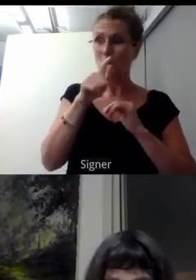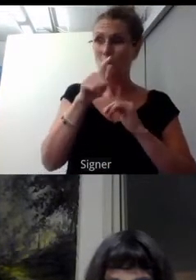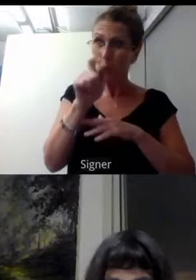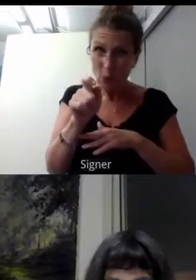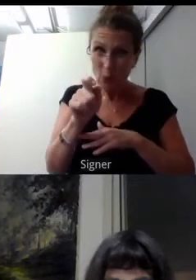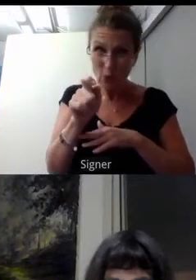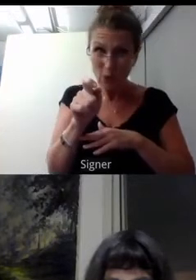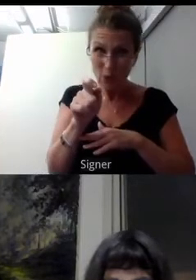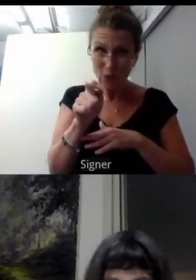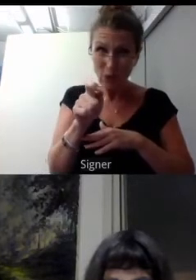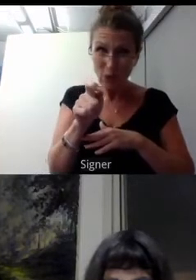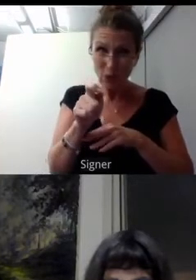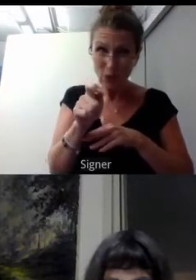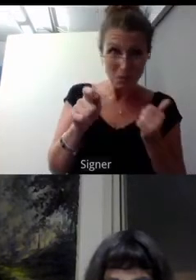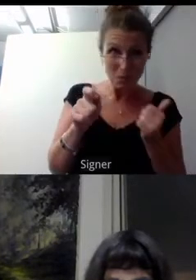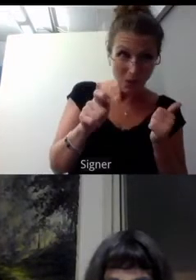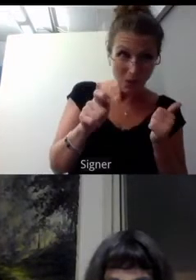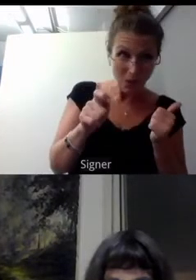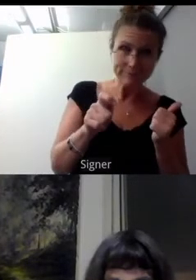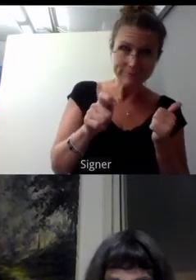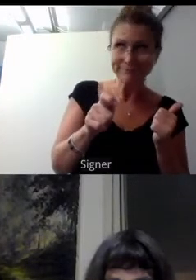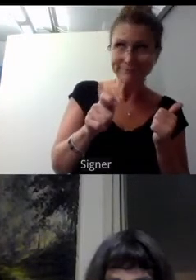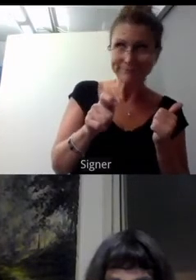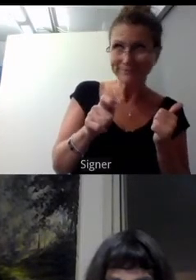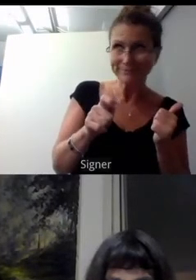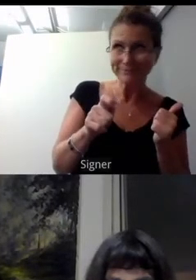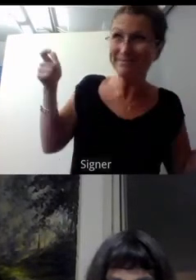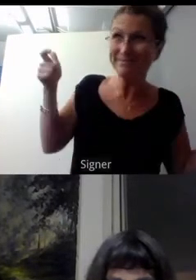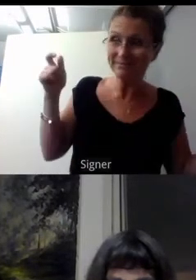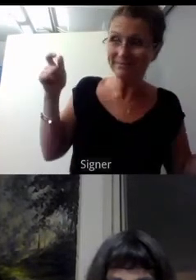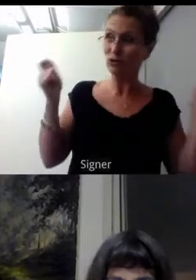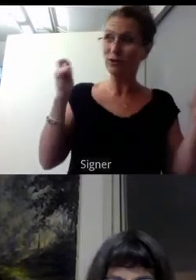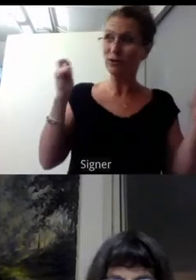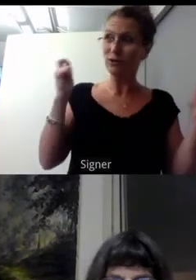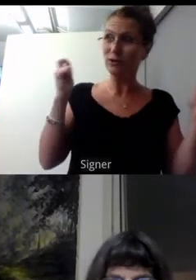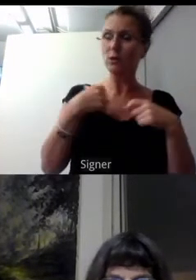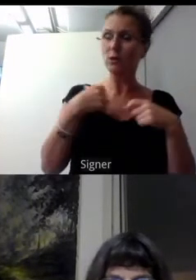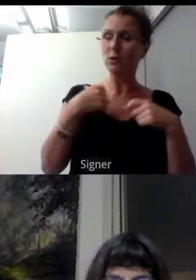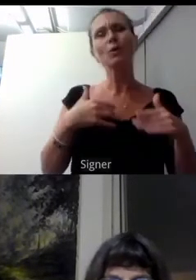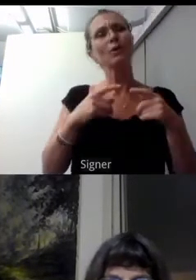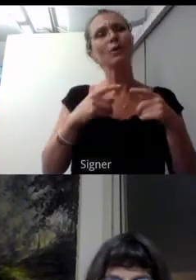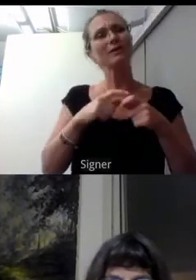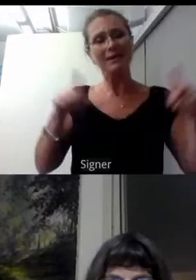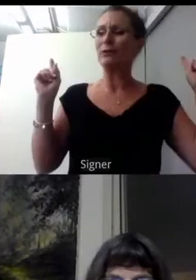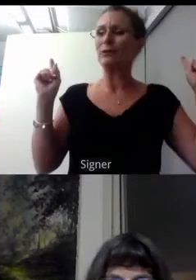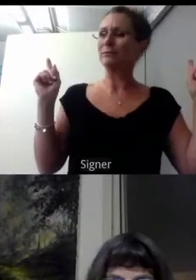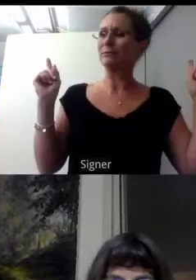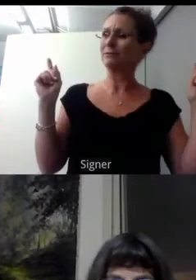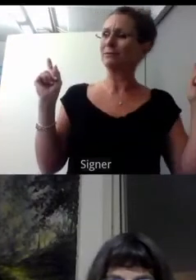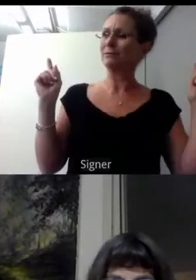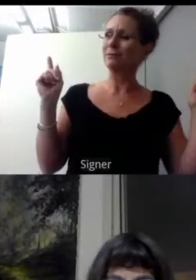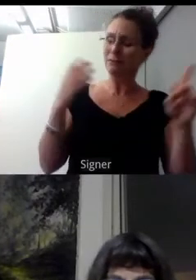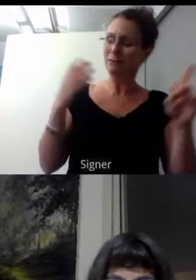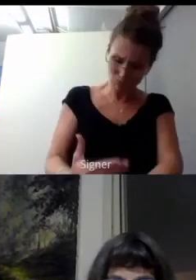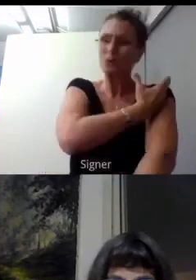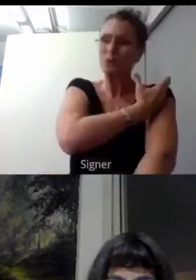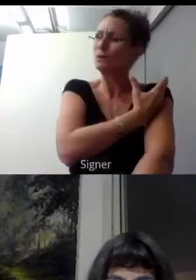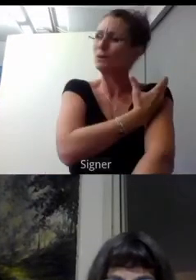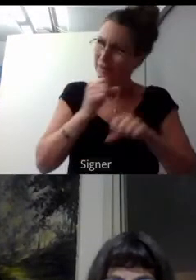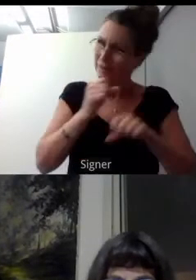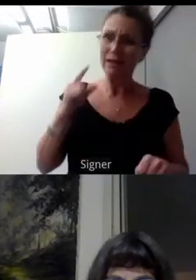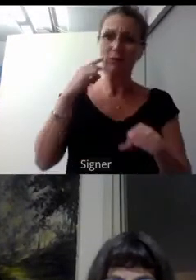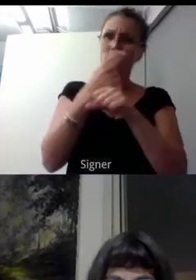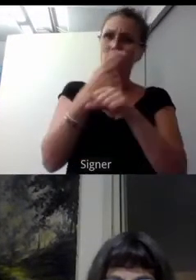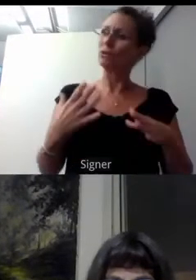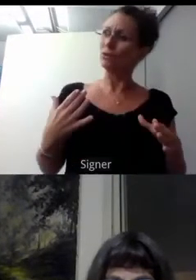products. We can make a huge difference. We've learned, however, that the importance is that it's more effective